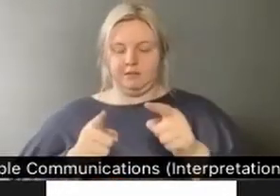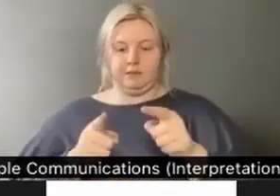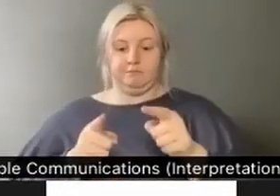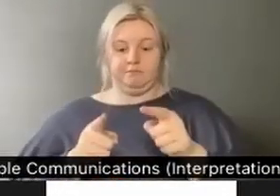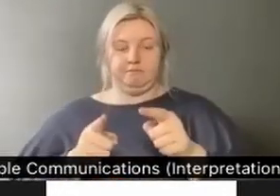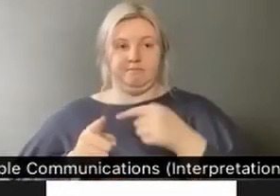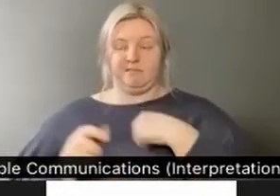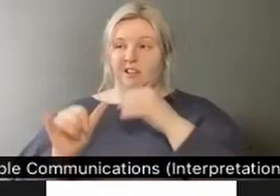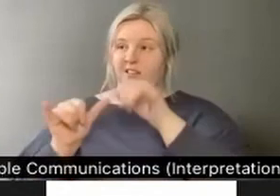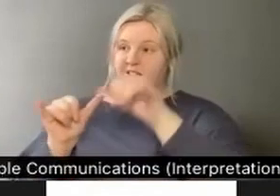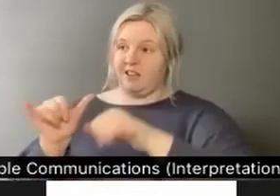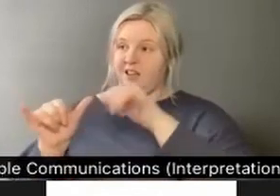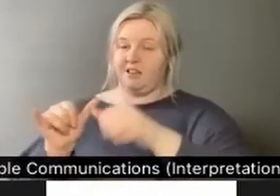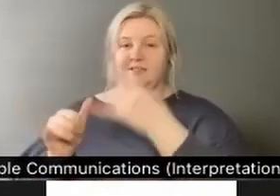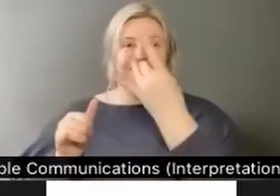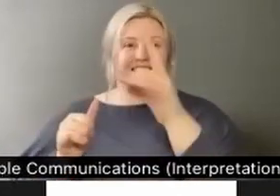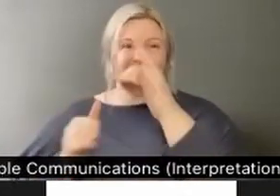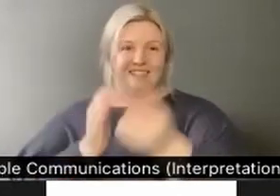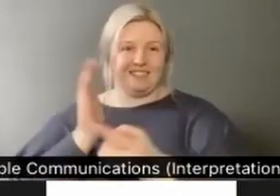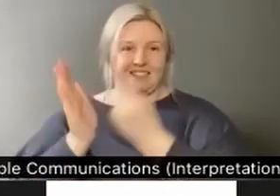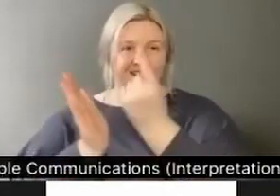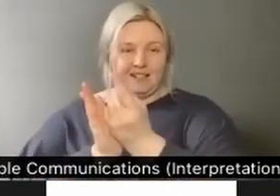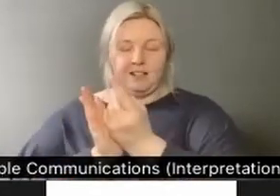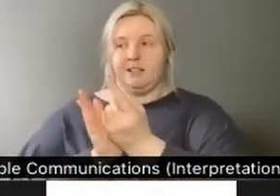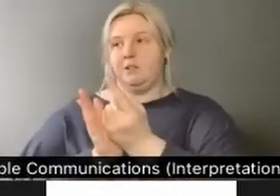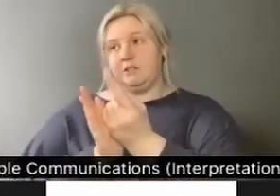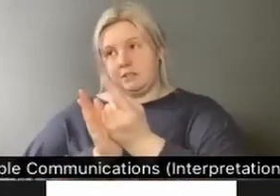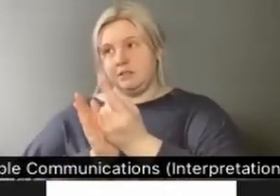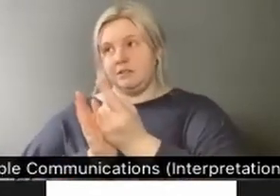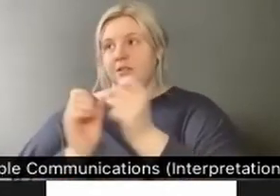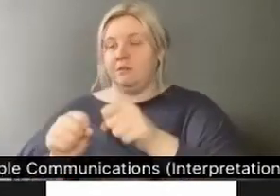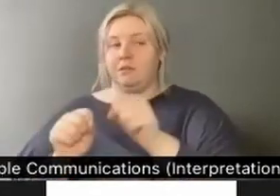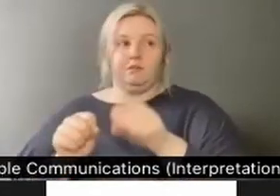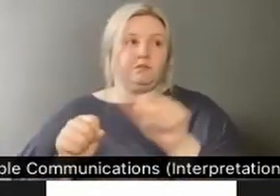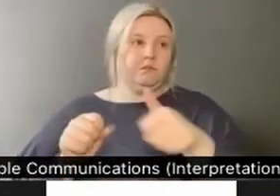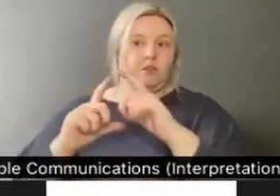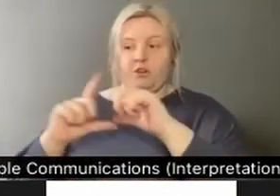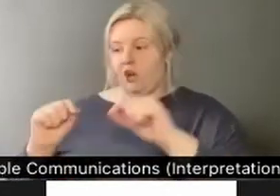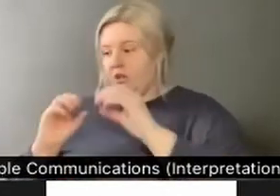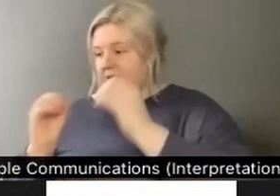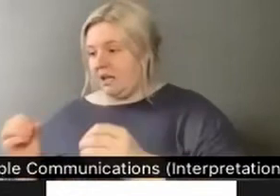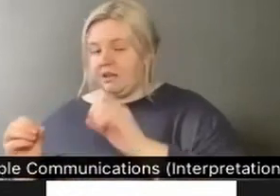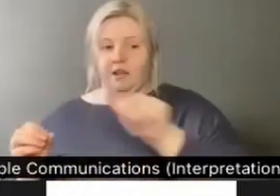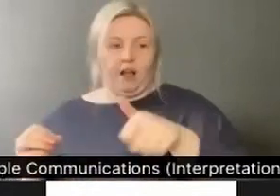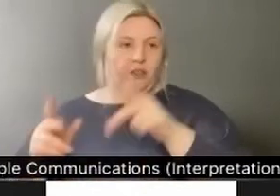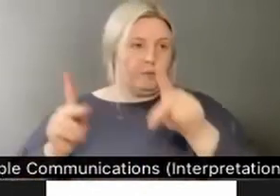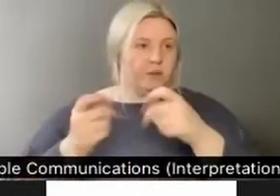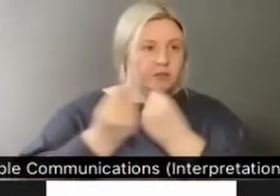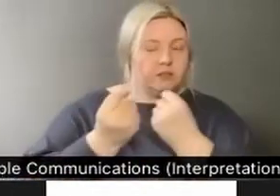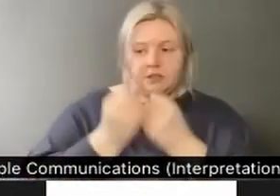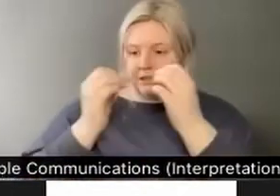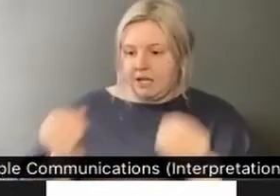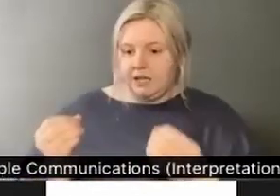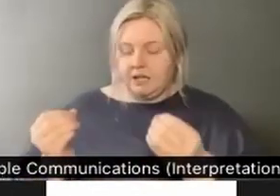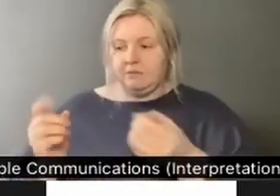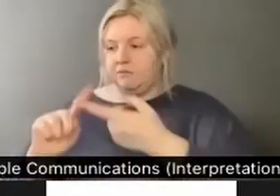that helped mitigate the potential hazards from my not having such a card. First of all of the friends, aides,